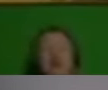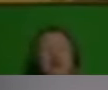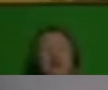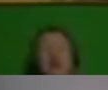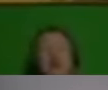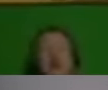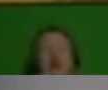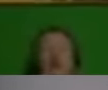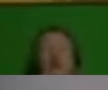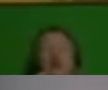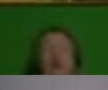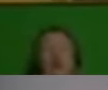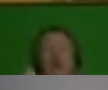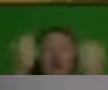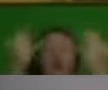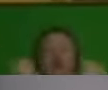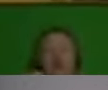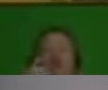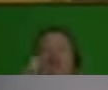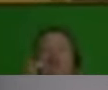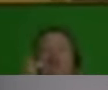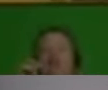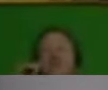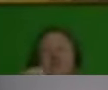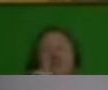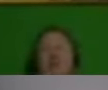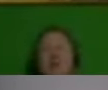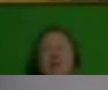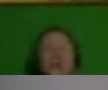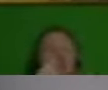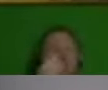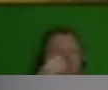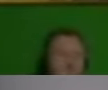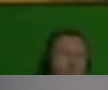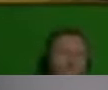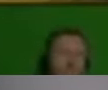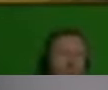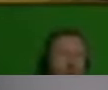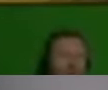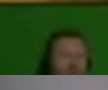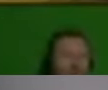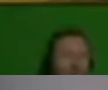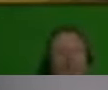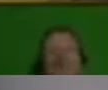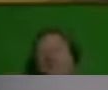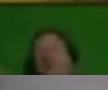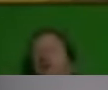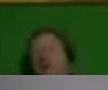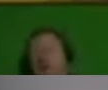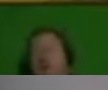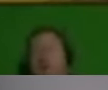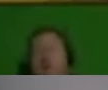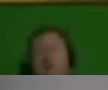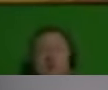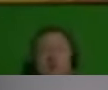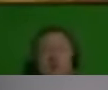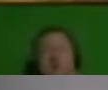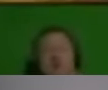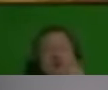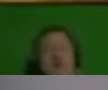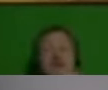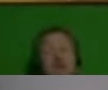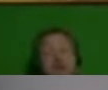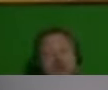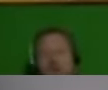are spending more money than we are getting in other words, than our tax